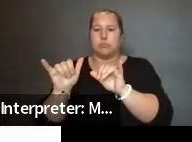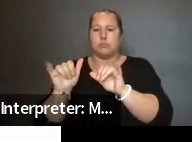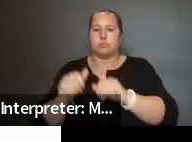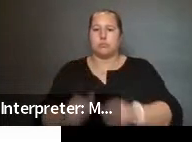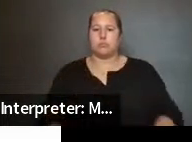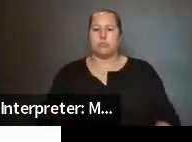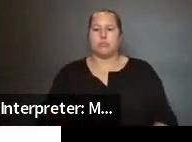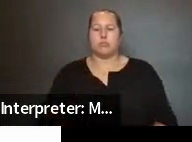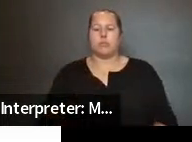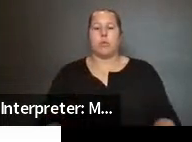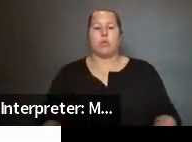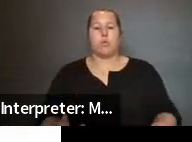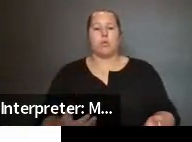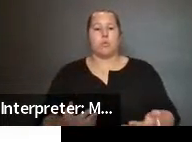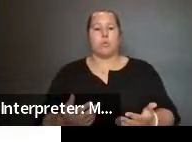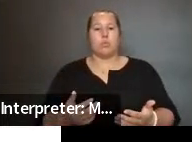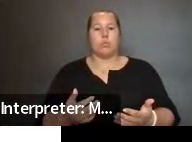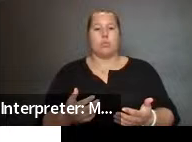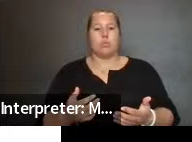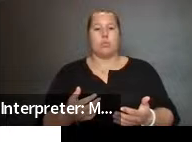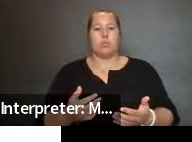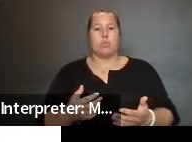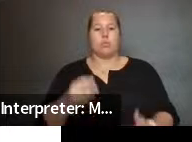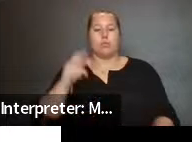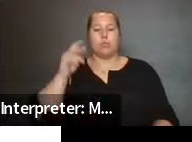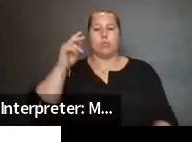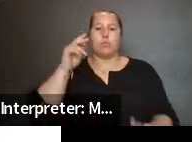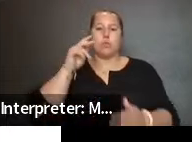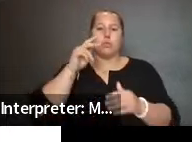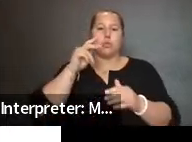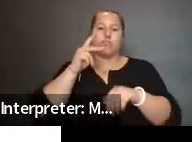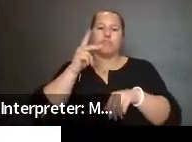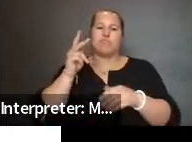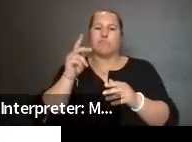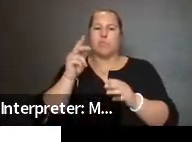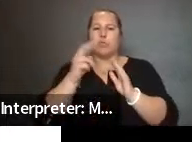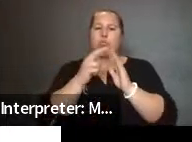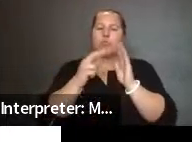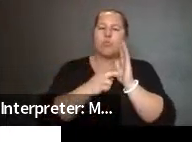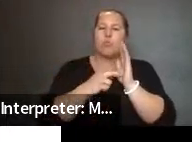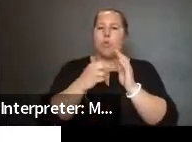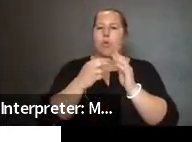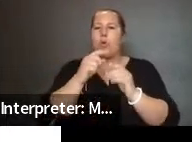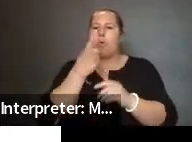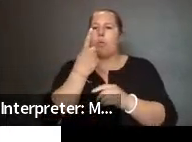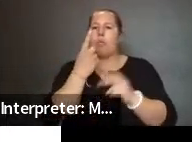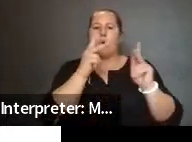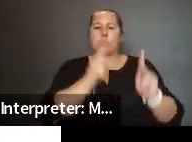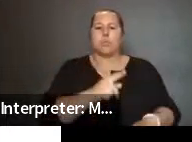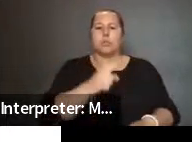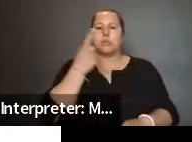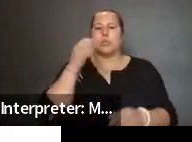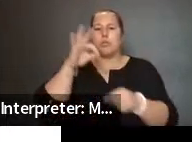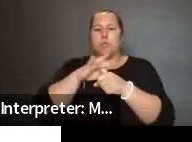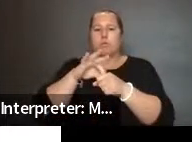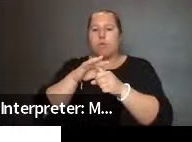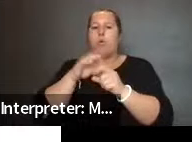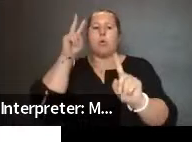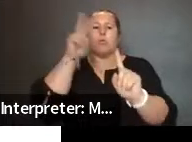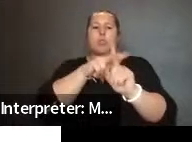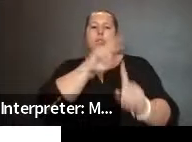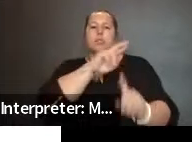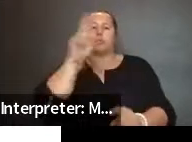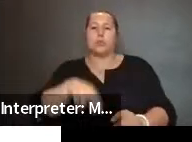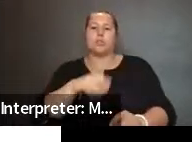So the principle of 1 person, 1 vote applies to Rochester City Council's district seats based on this ruling